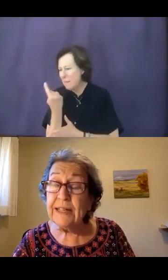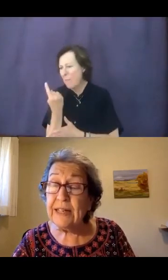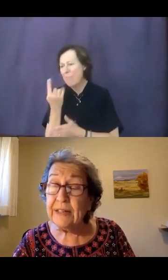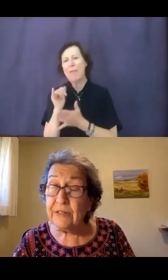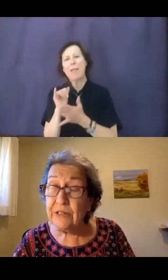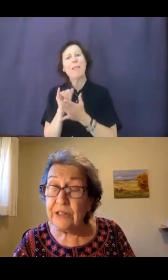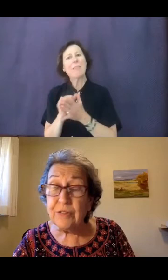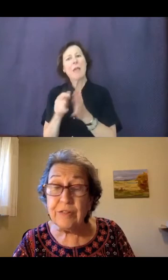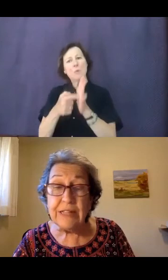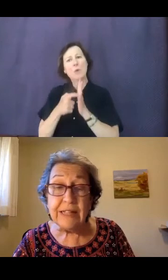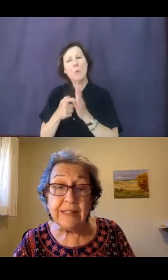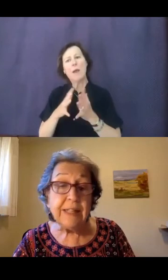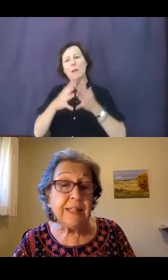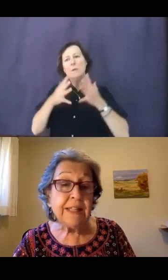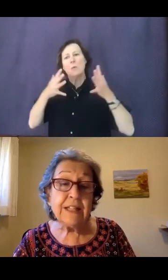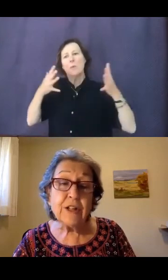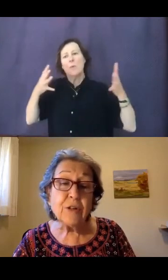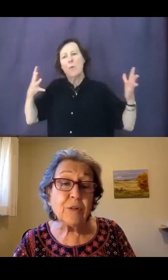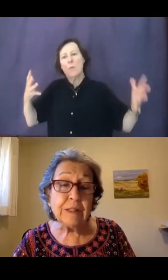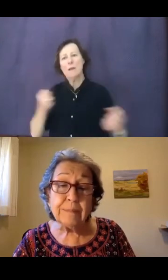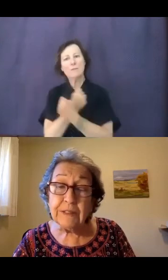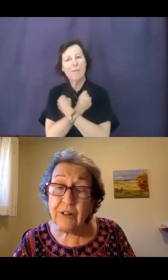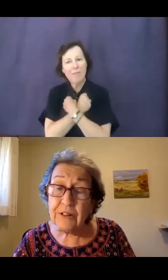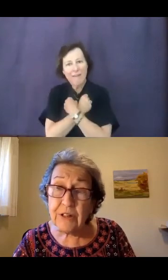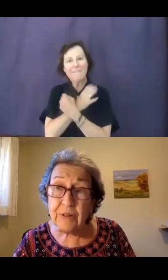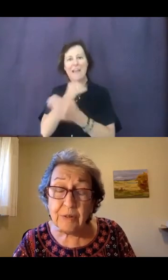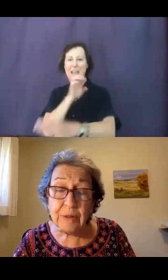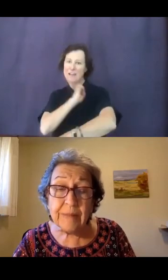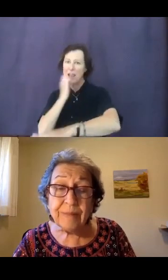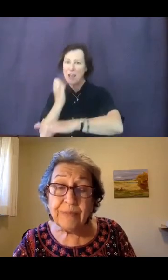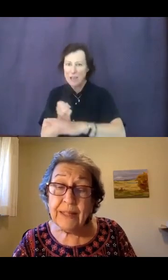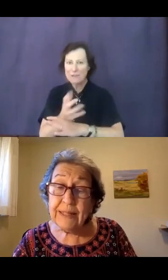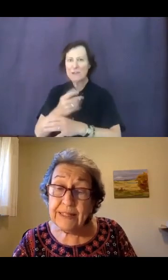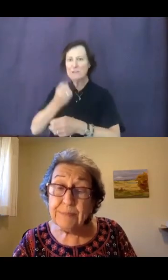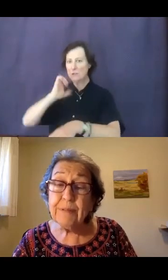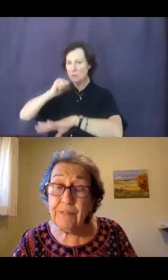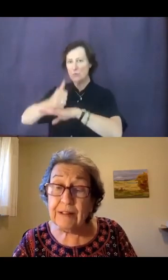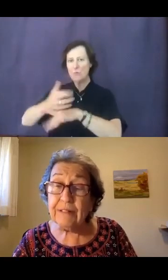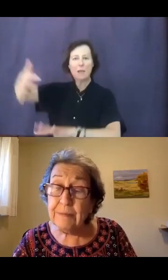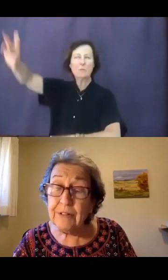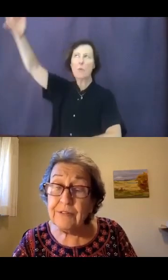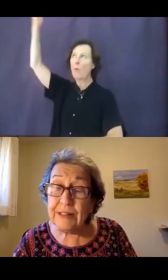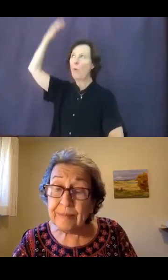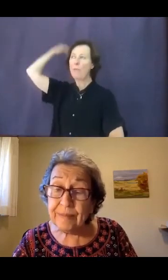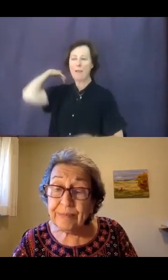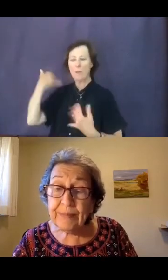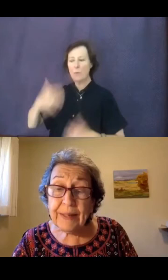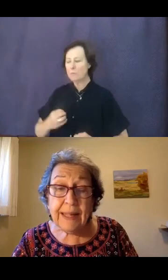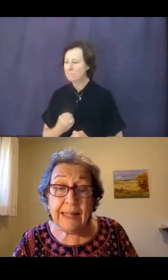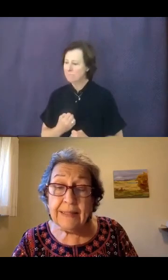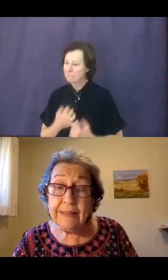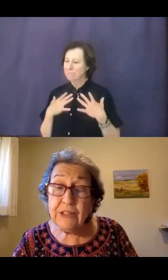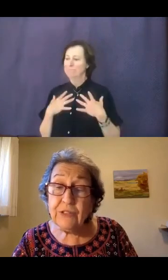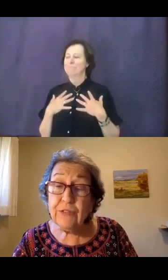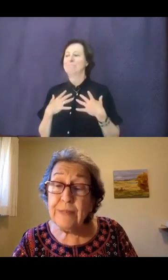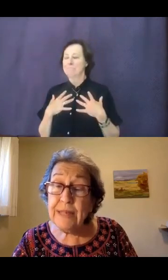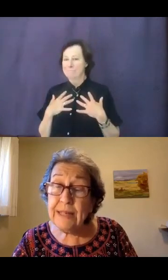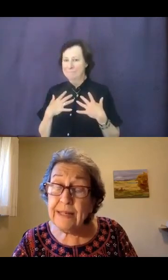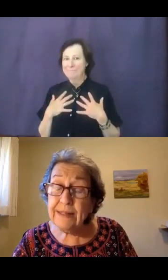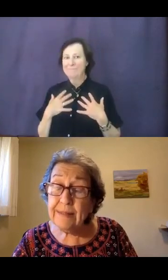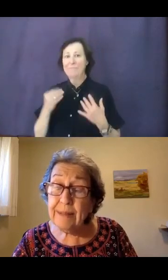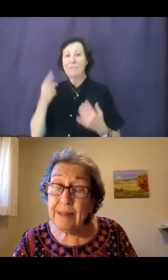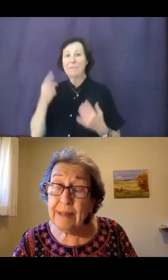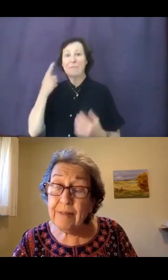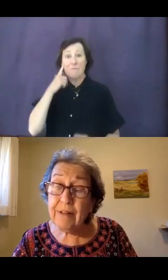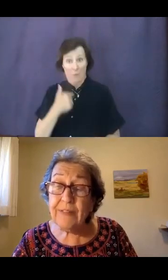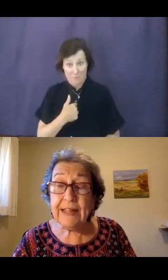and energy to create incredibly long ago is profoundly moving. And at least for me,